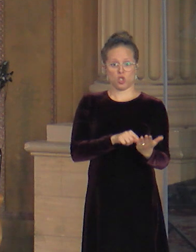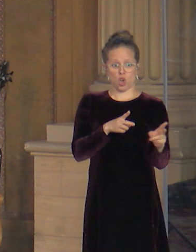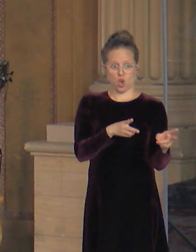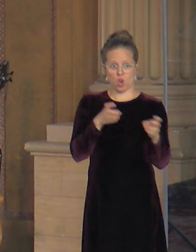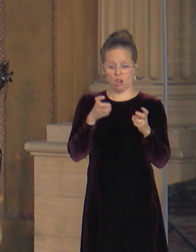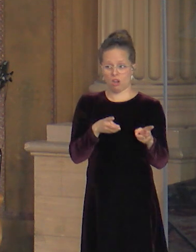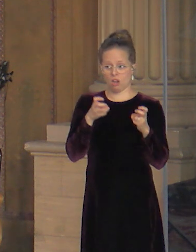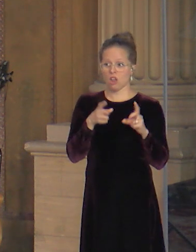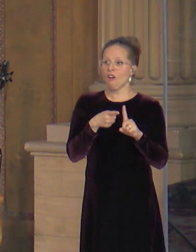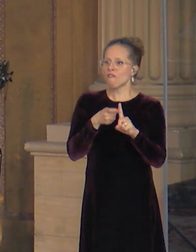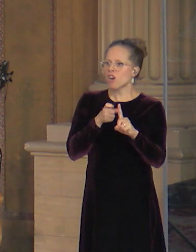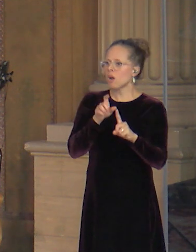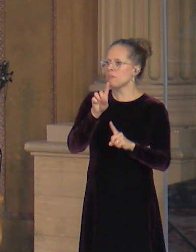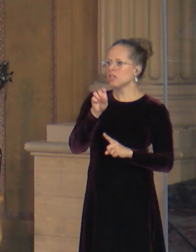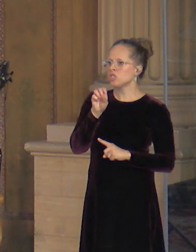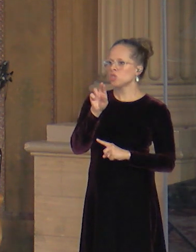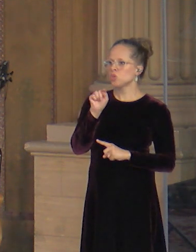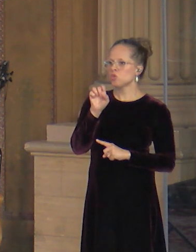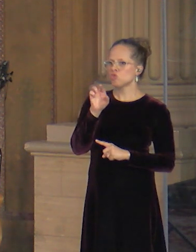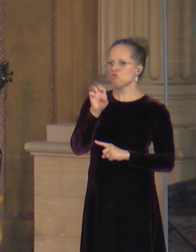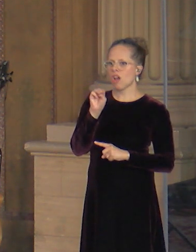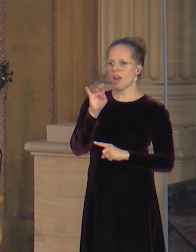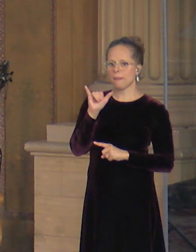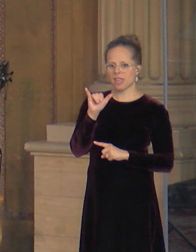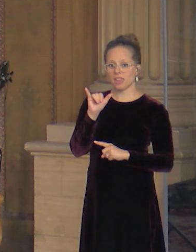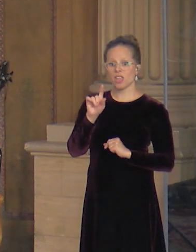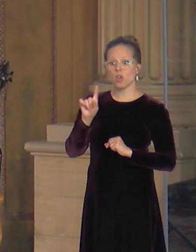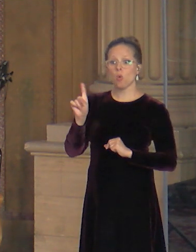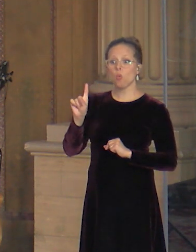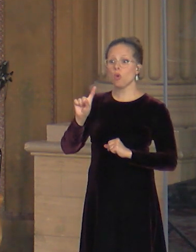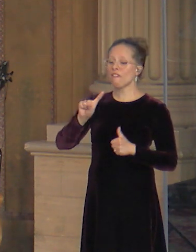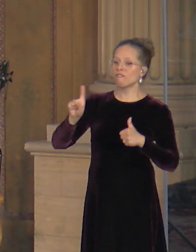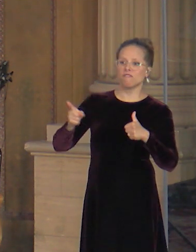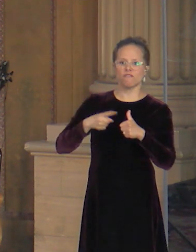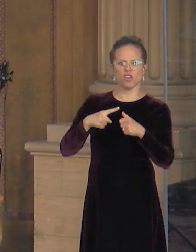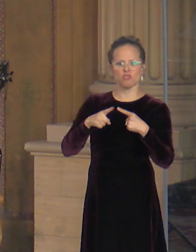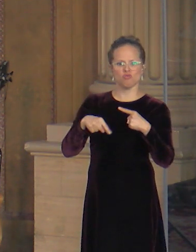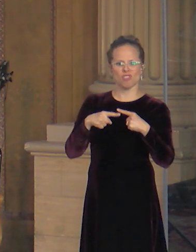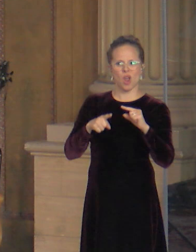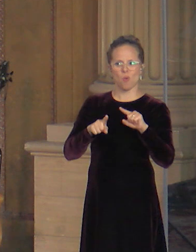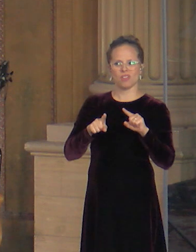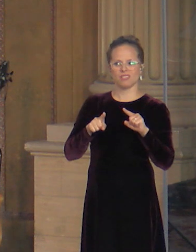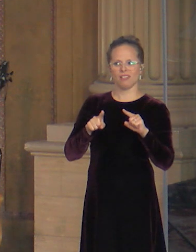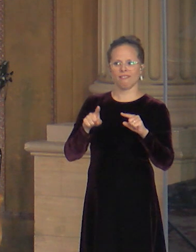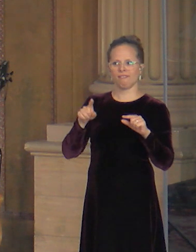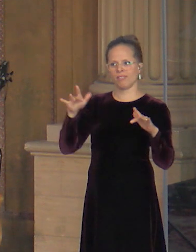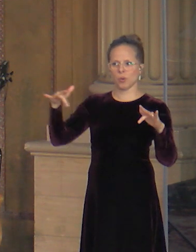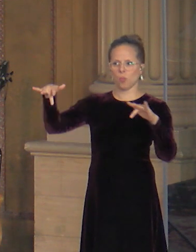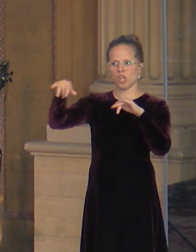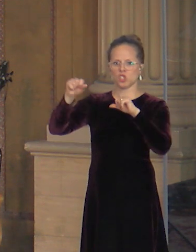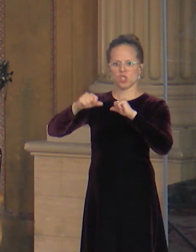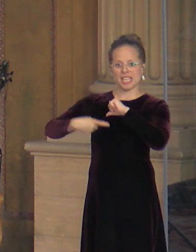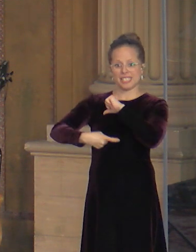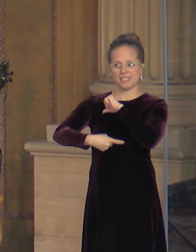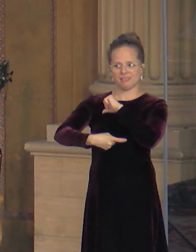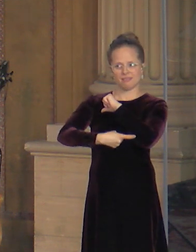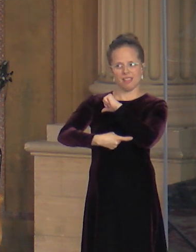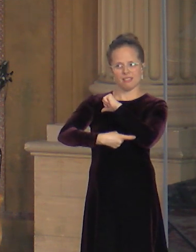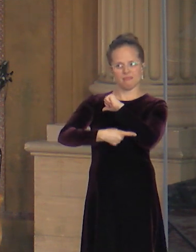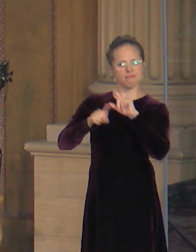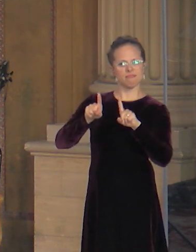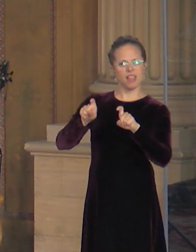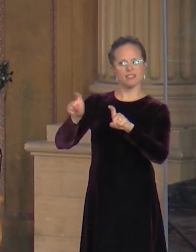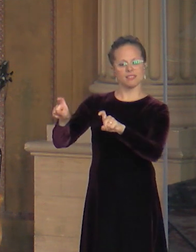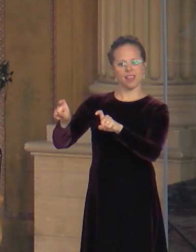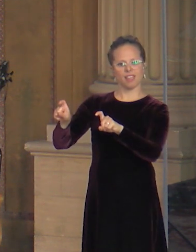from Deuteronomy where the wilderness testing was first described in the Old Testament so we'll see in a second that one of